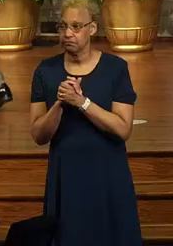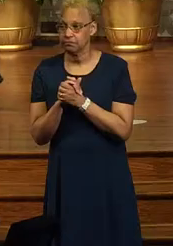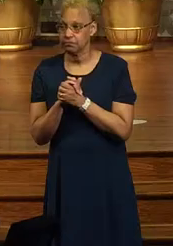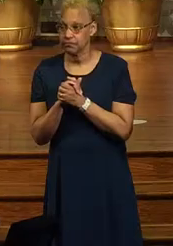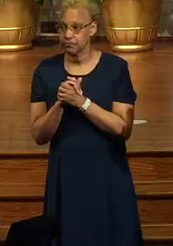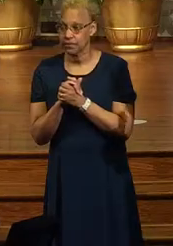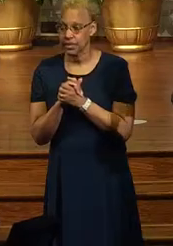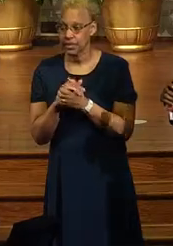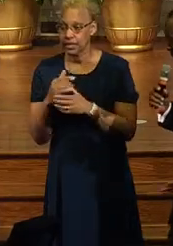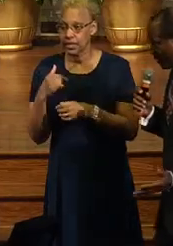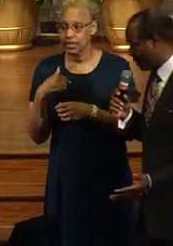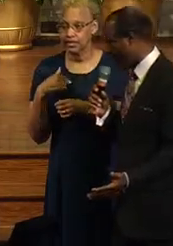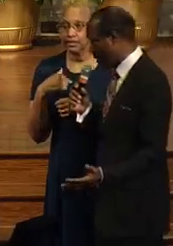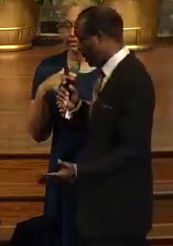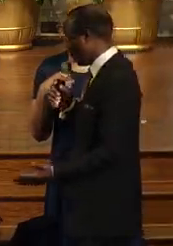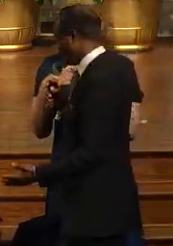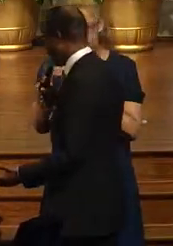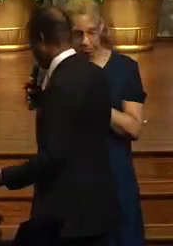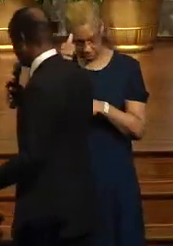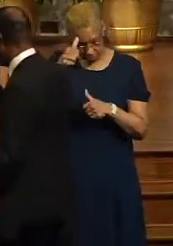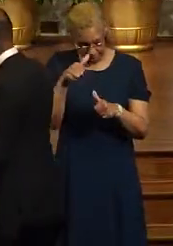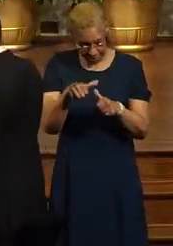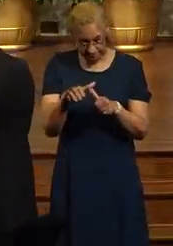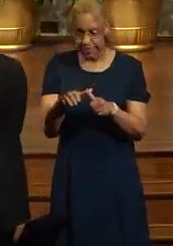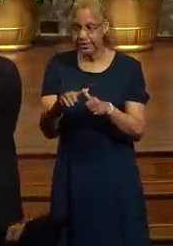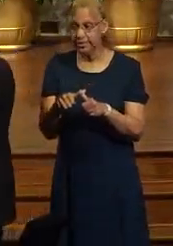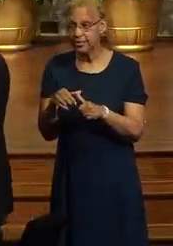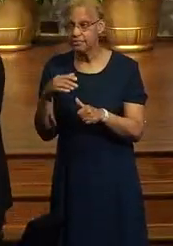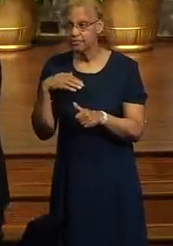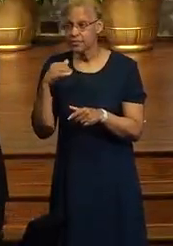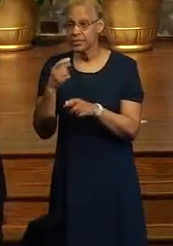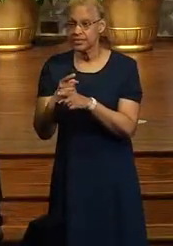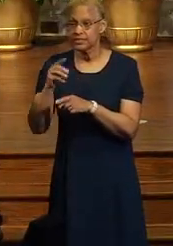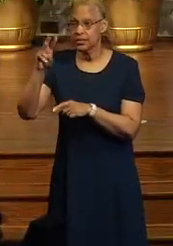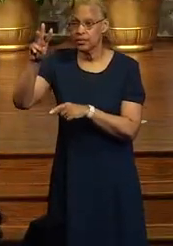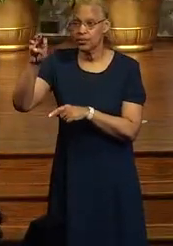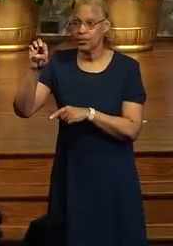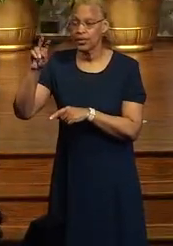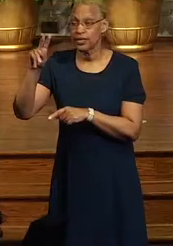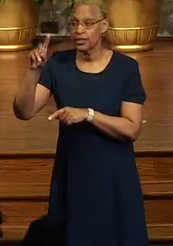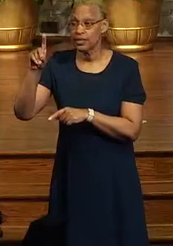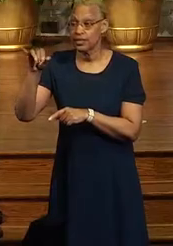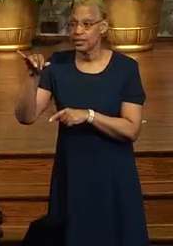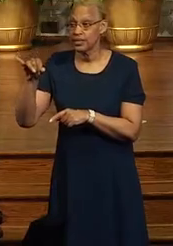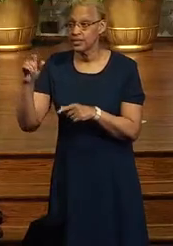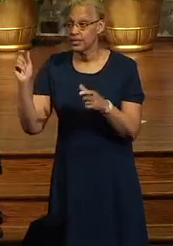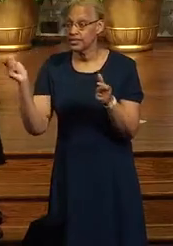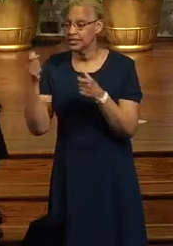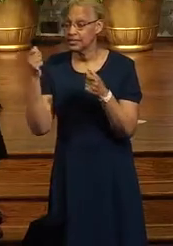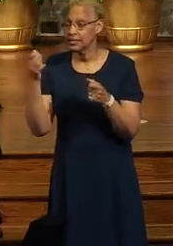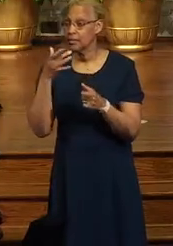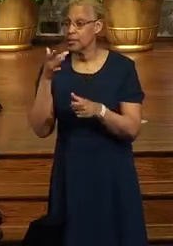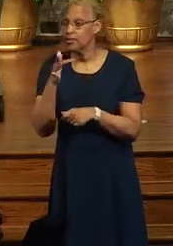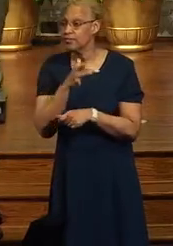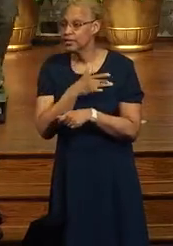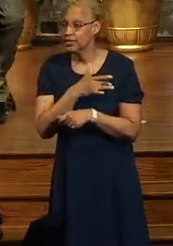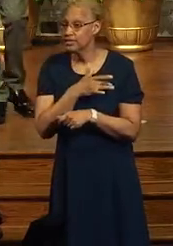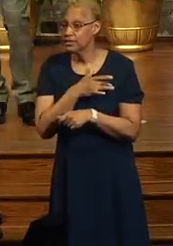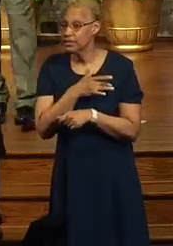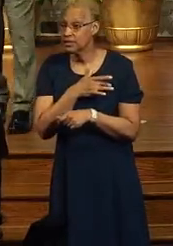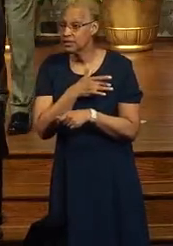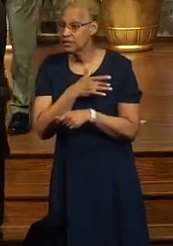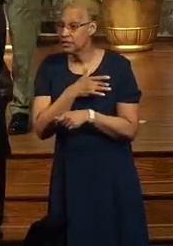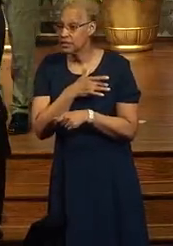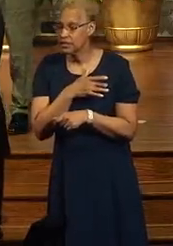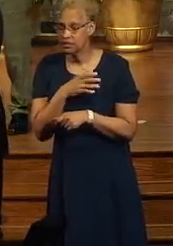I was reminded just, Pastor Saunders, I was reminded that Sister Wendy's parents are celebrating their birthdays, and there were some family members